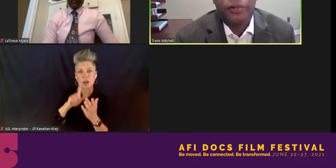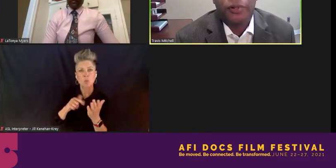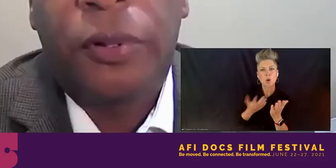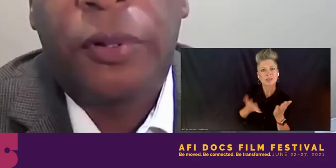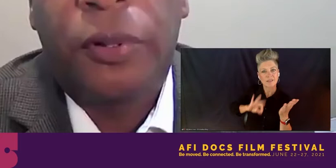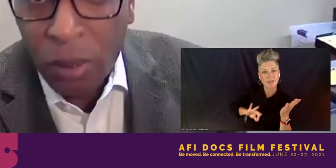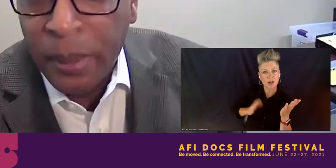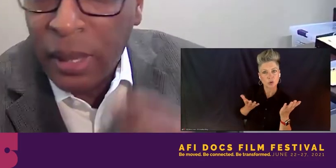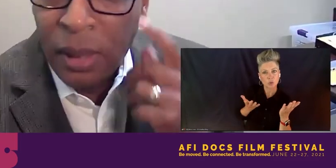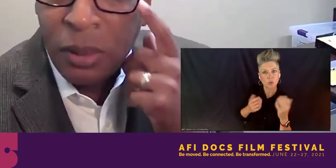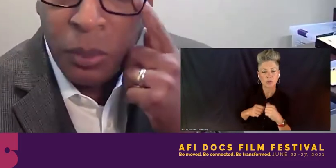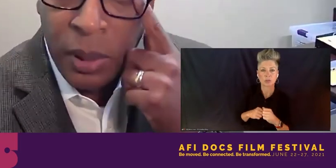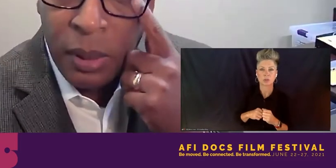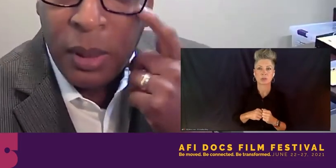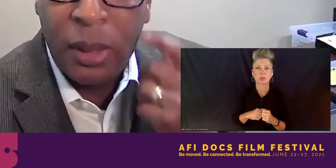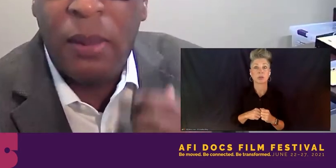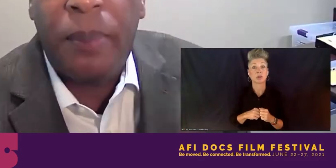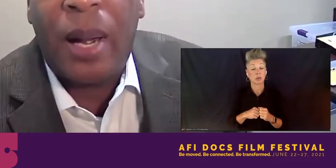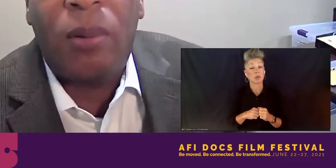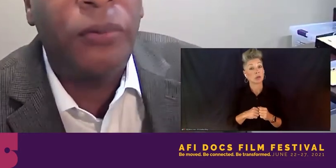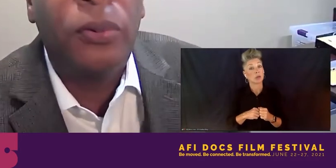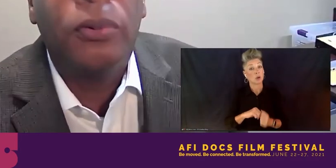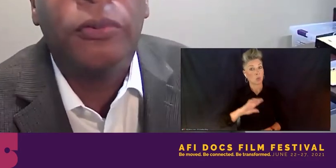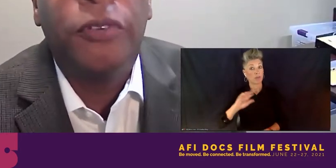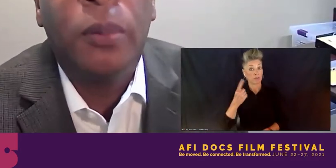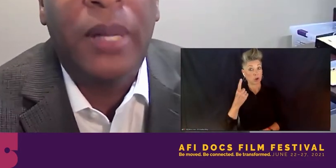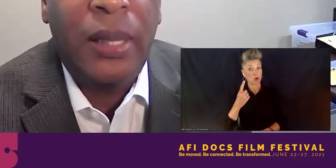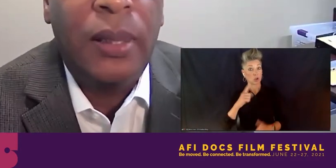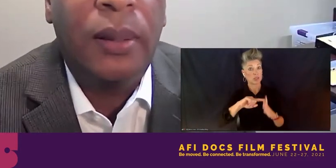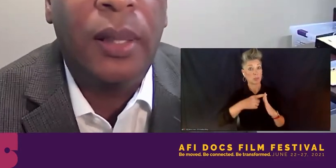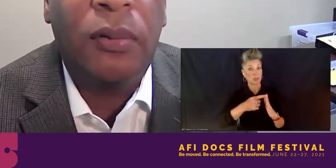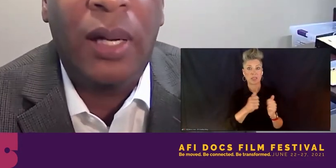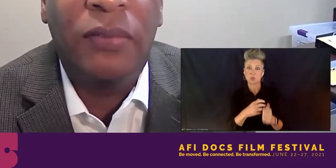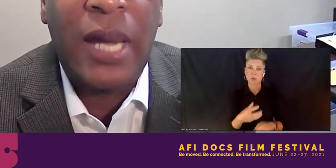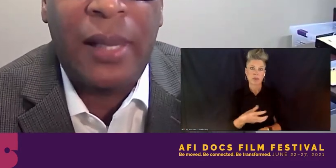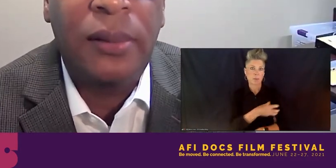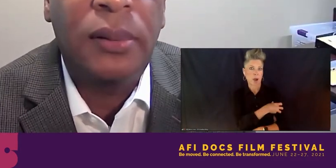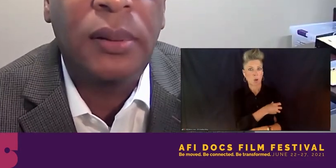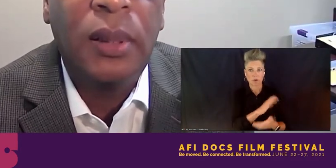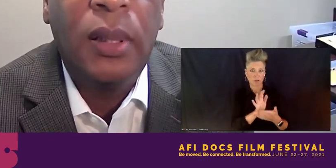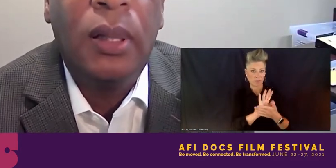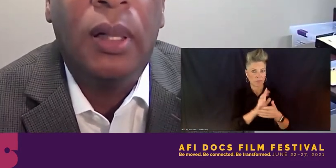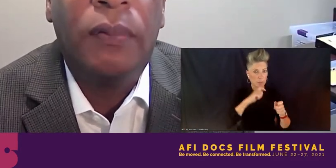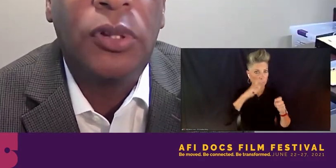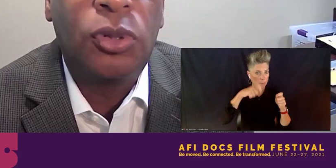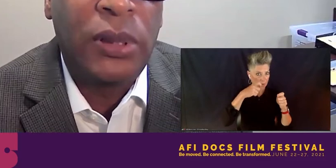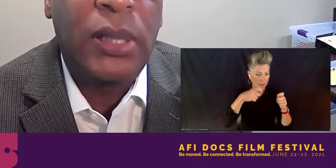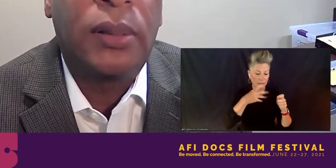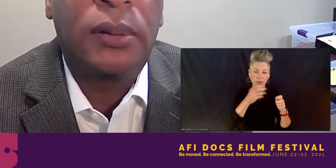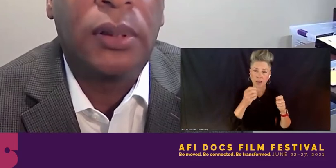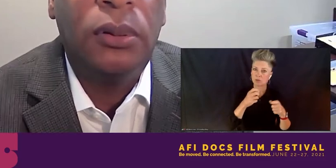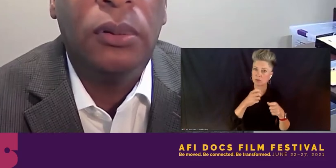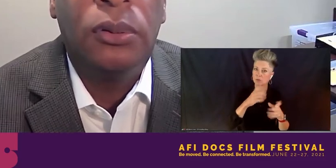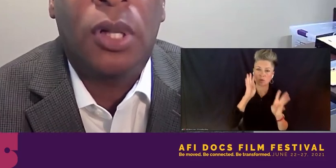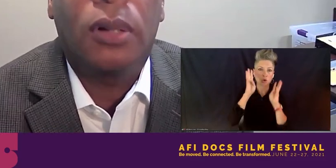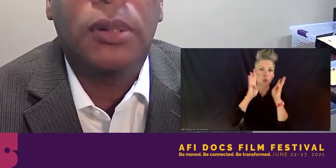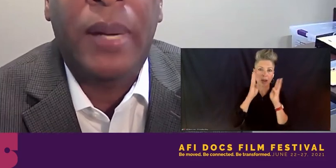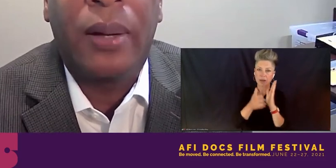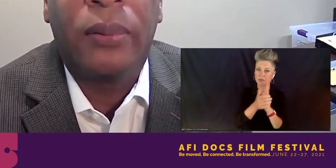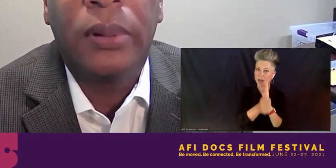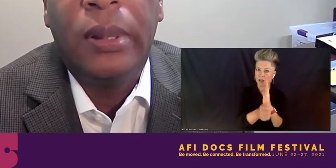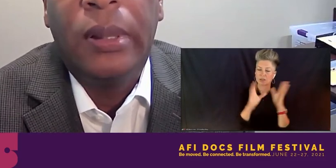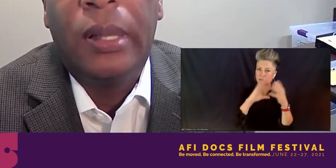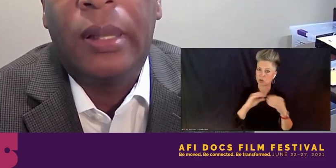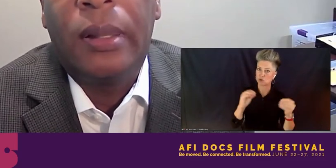first and foremost, it all begins with the powerful filmmaking and creative talents of the storytellers. And you, you